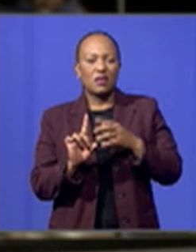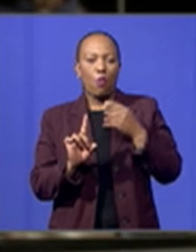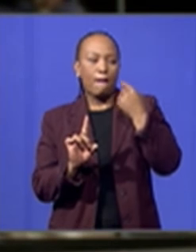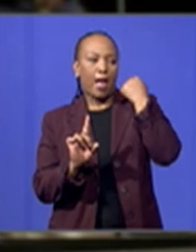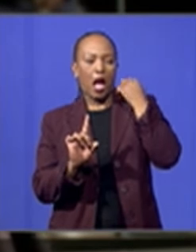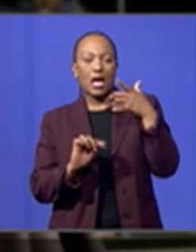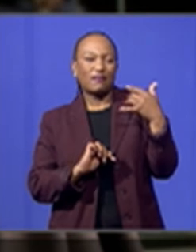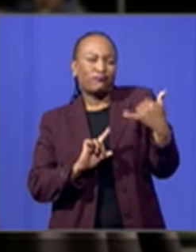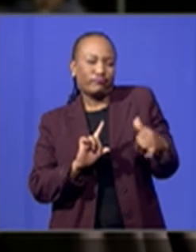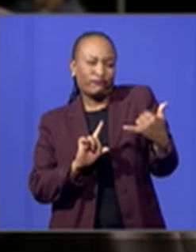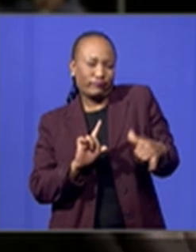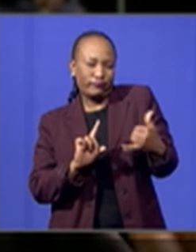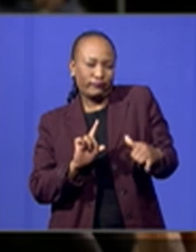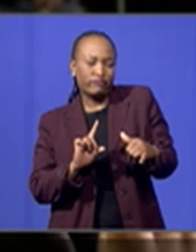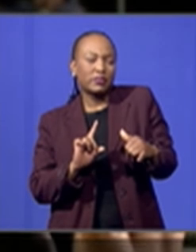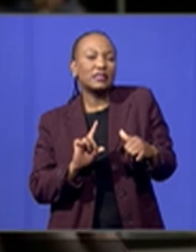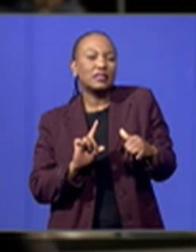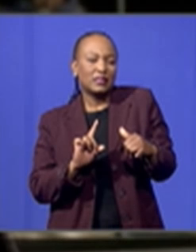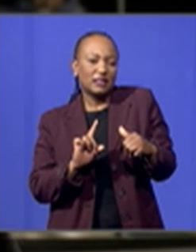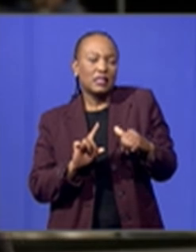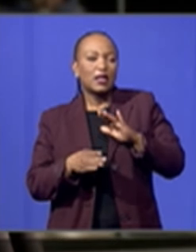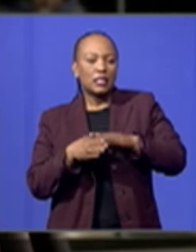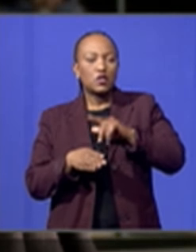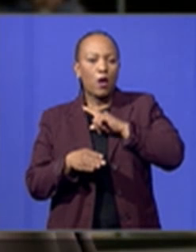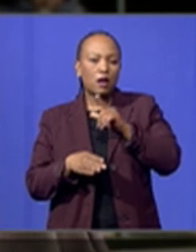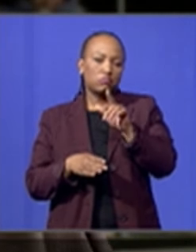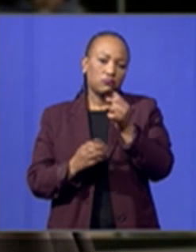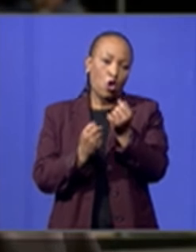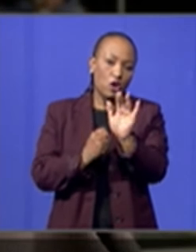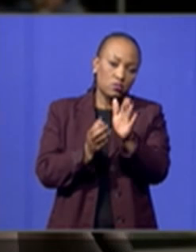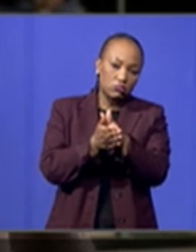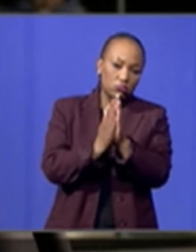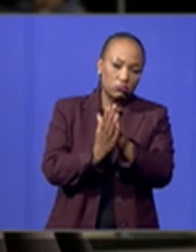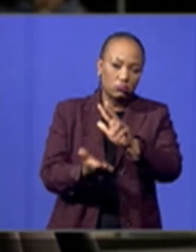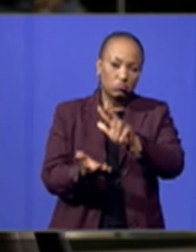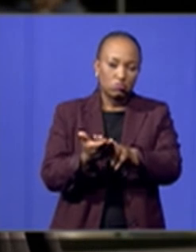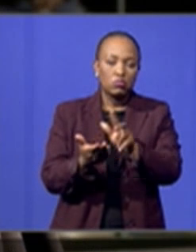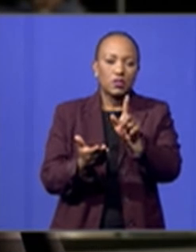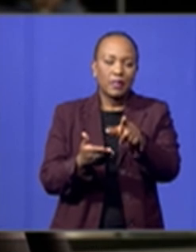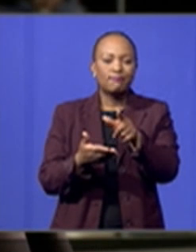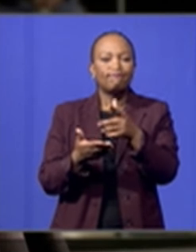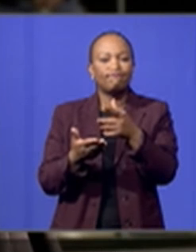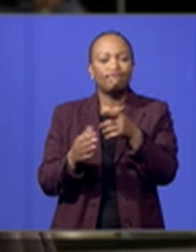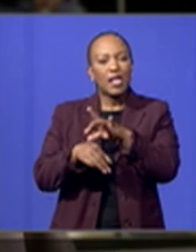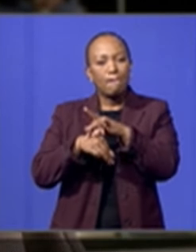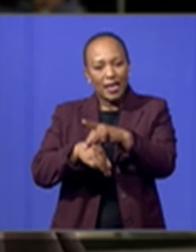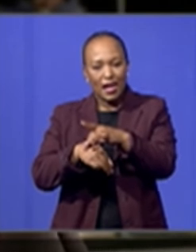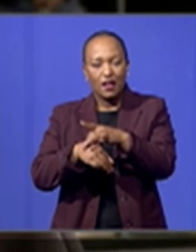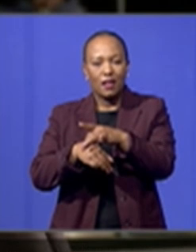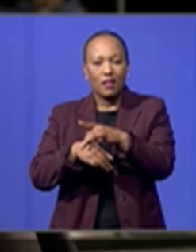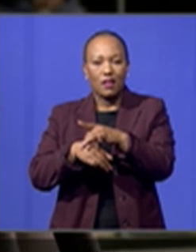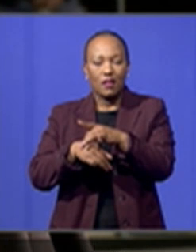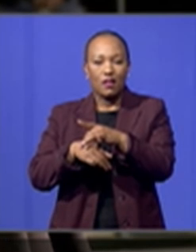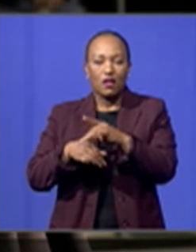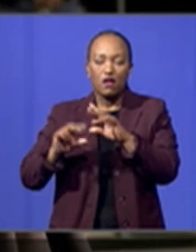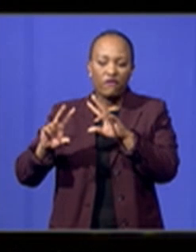reason why then I had to request the court to endorse that he be subjected to, or be